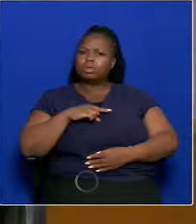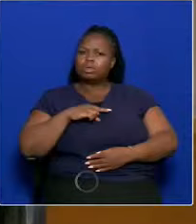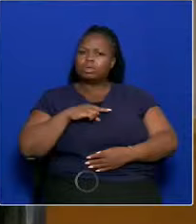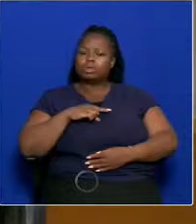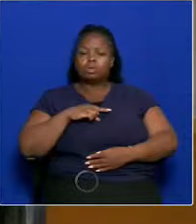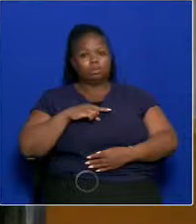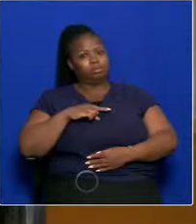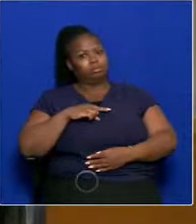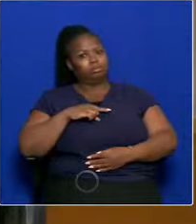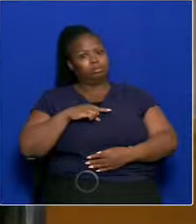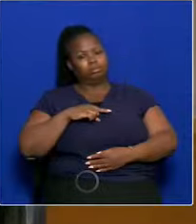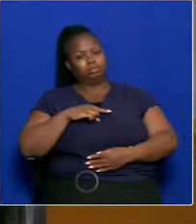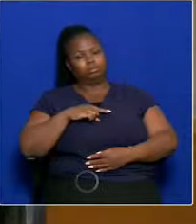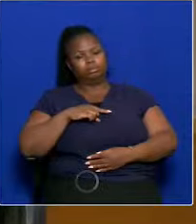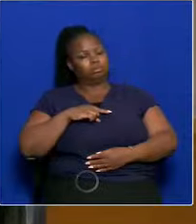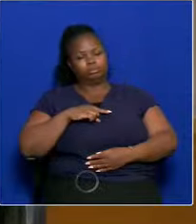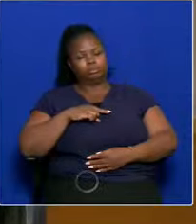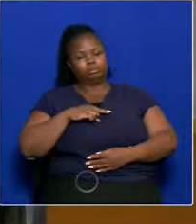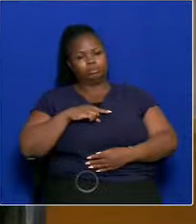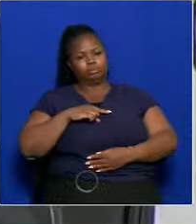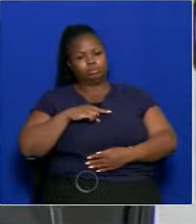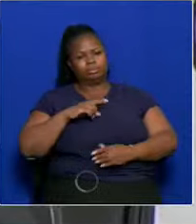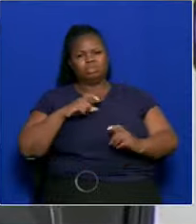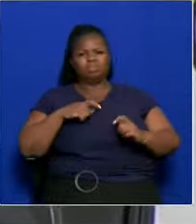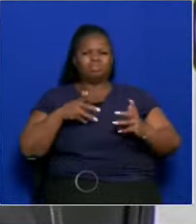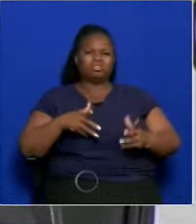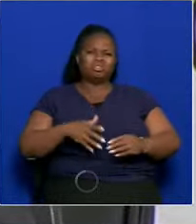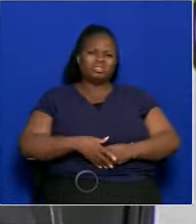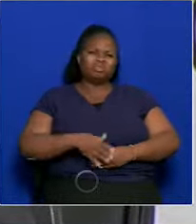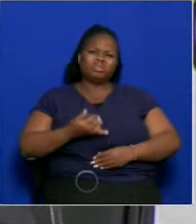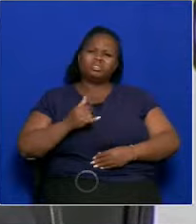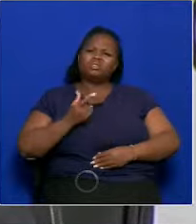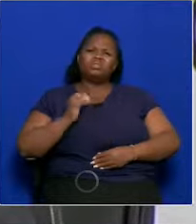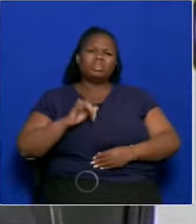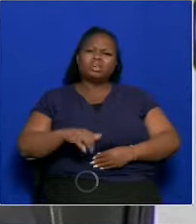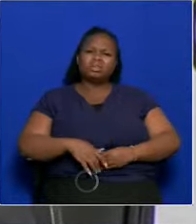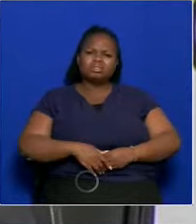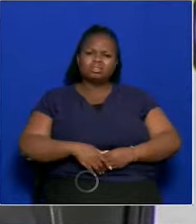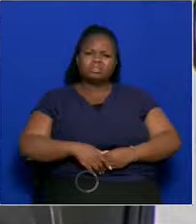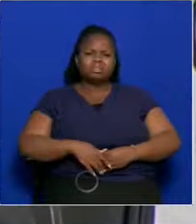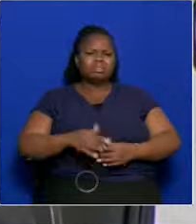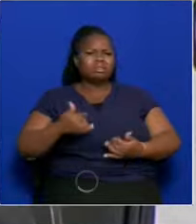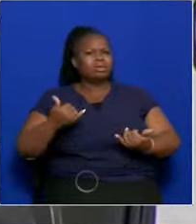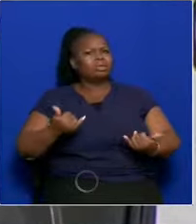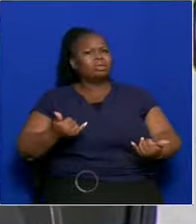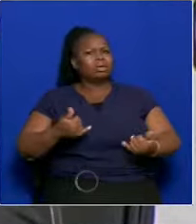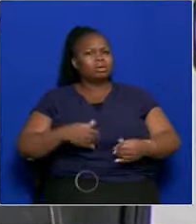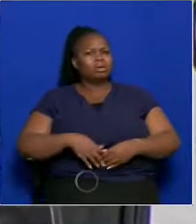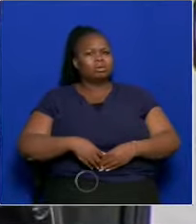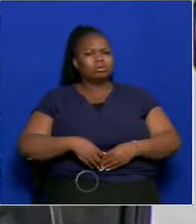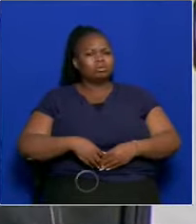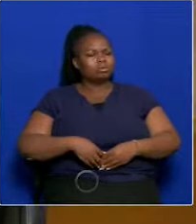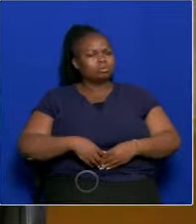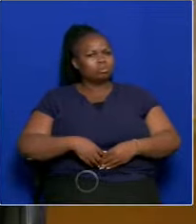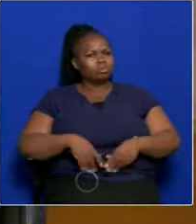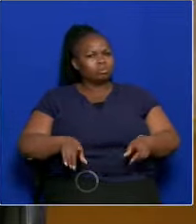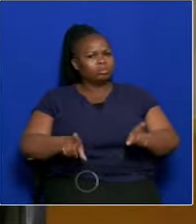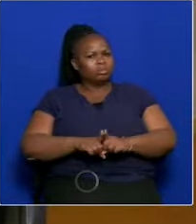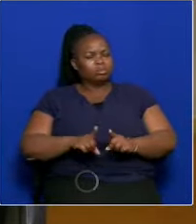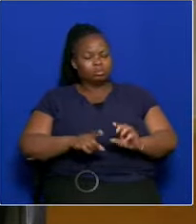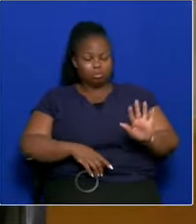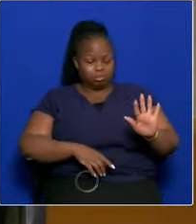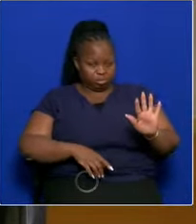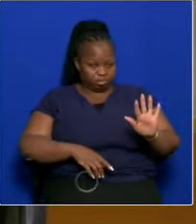a... Commissioner, we still do that. Even now, I send money with I would